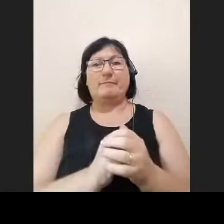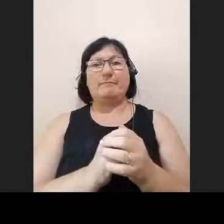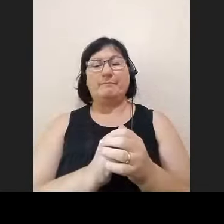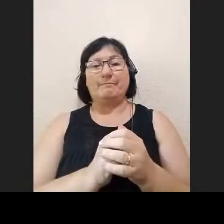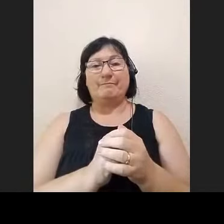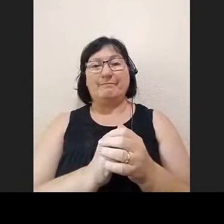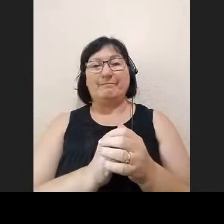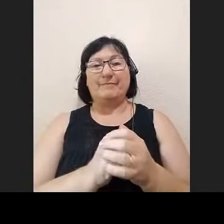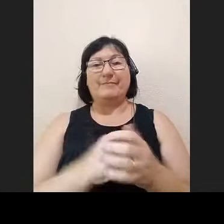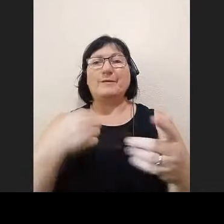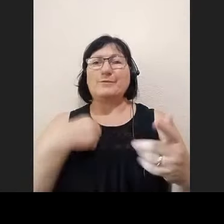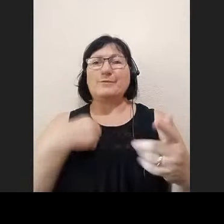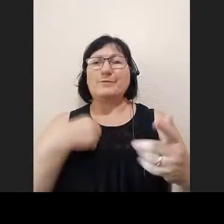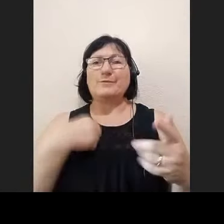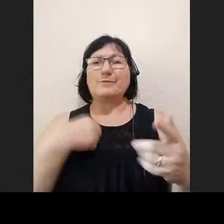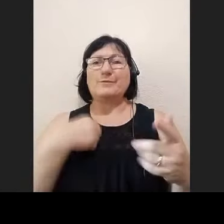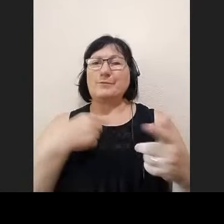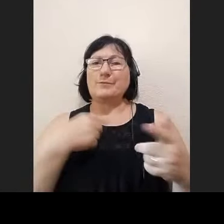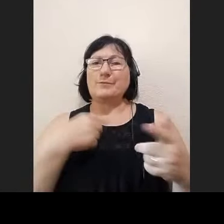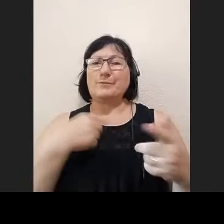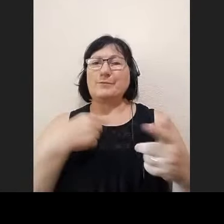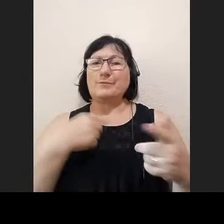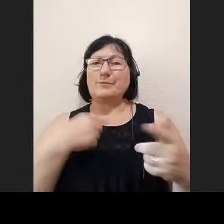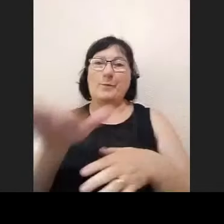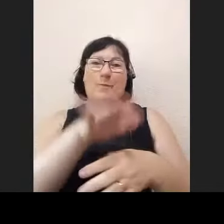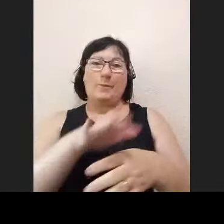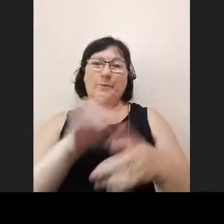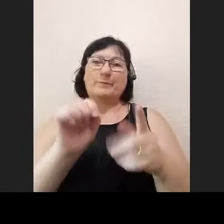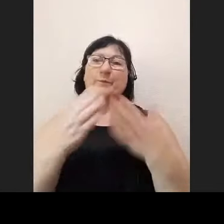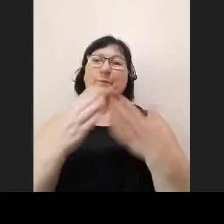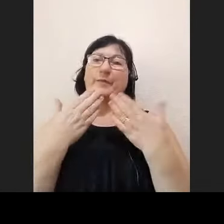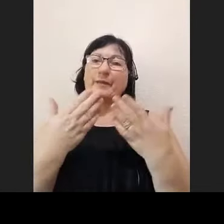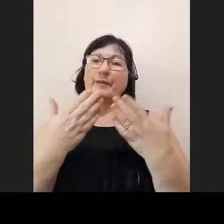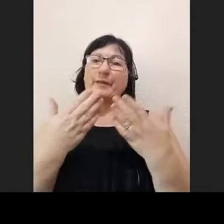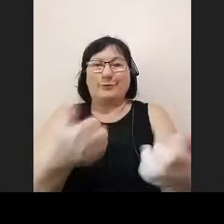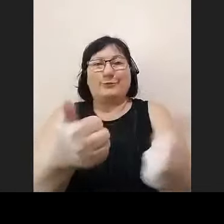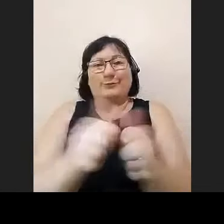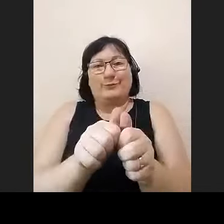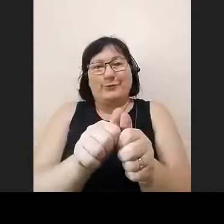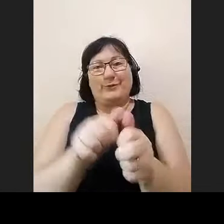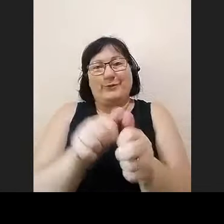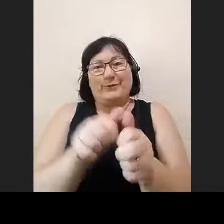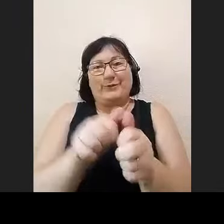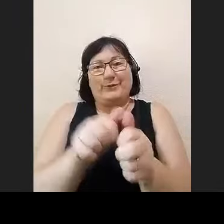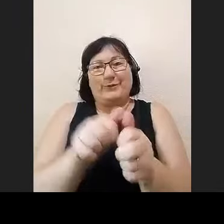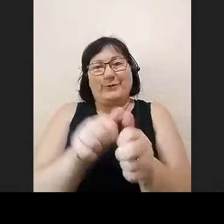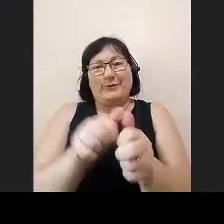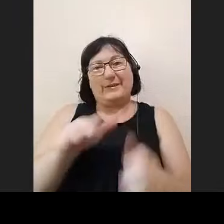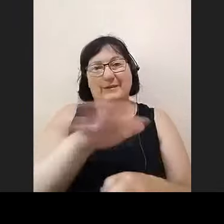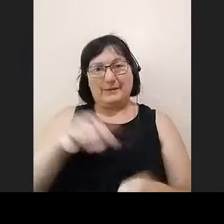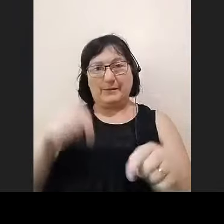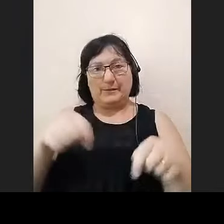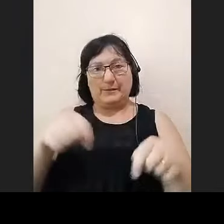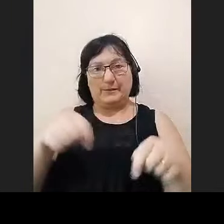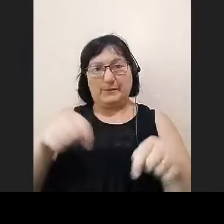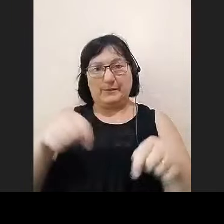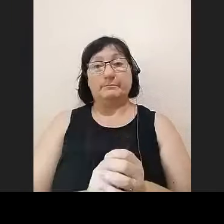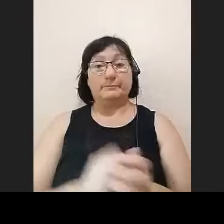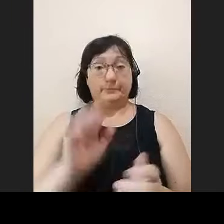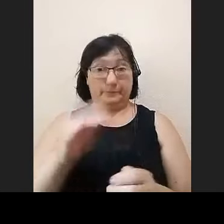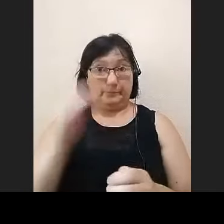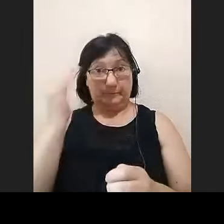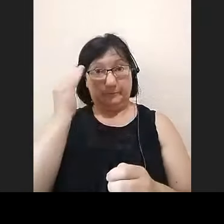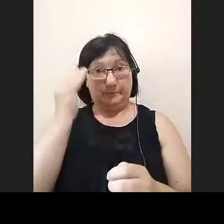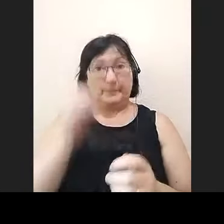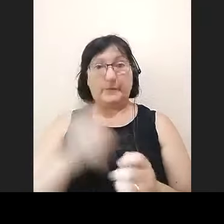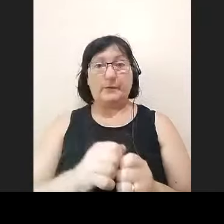you and thank you for joining us today. As you know, we are live, and a